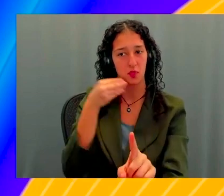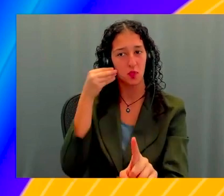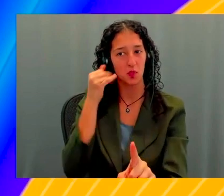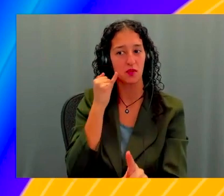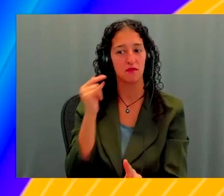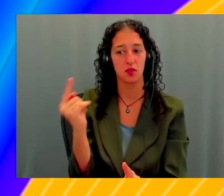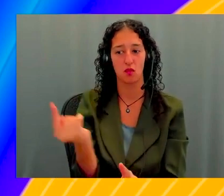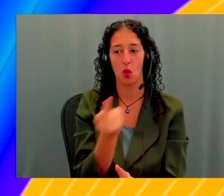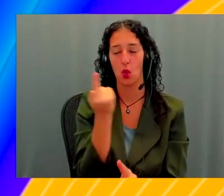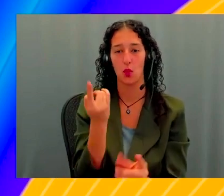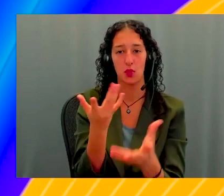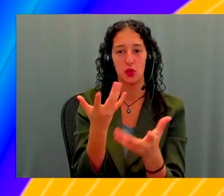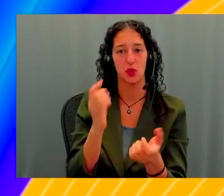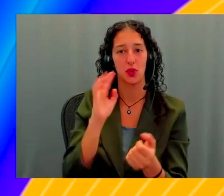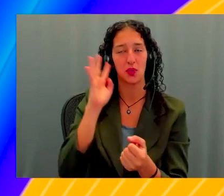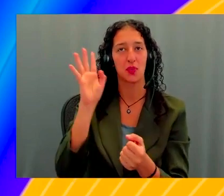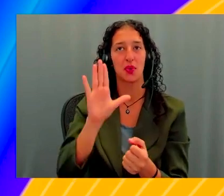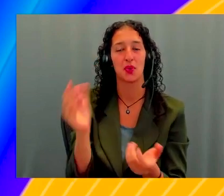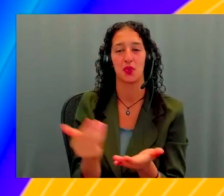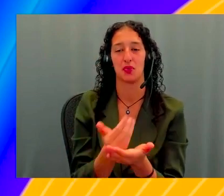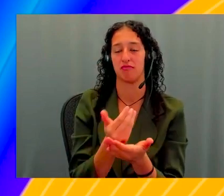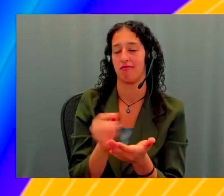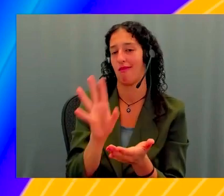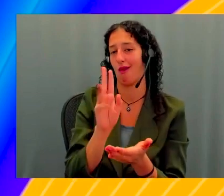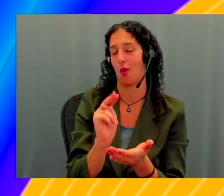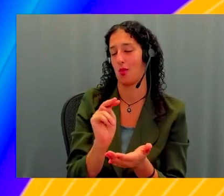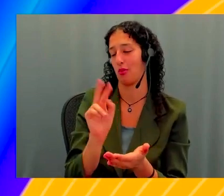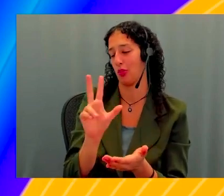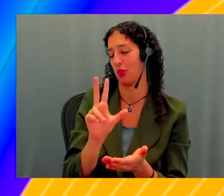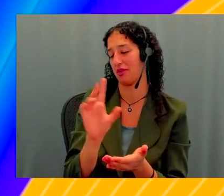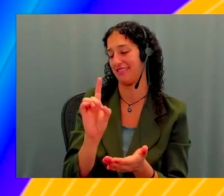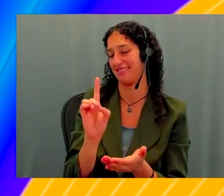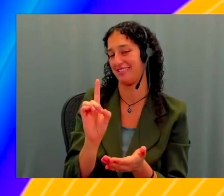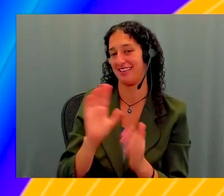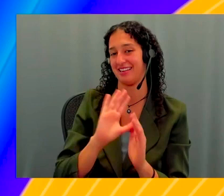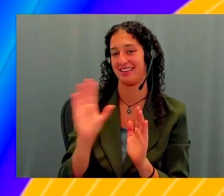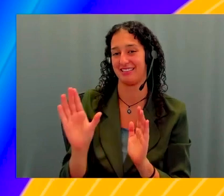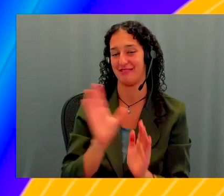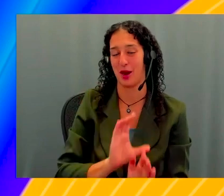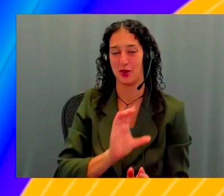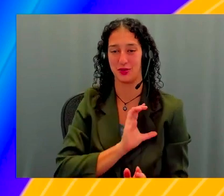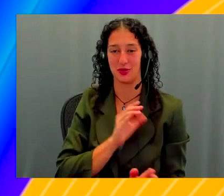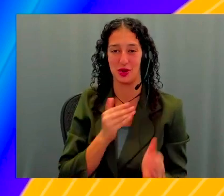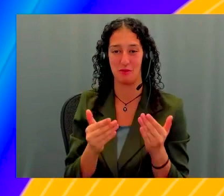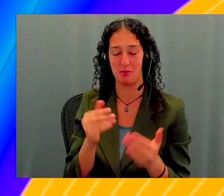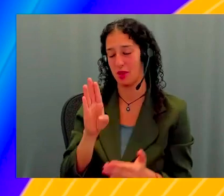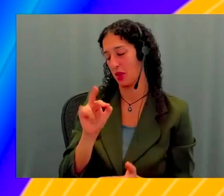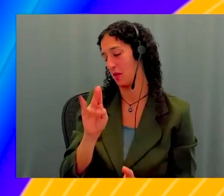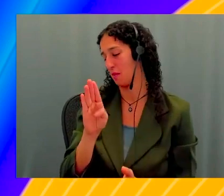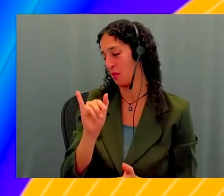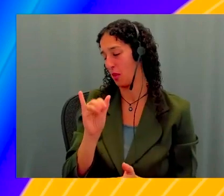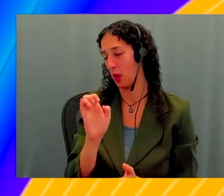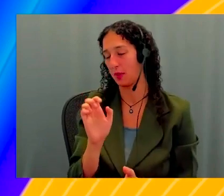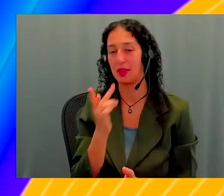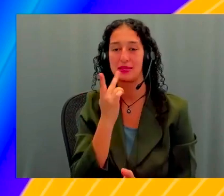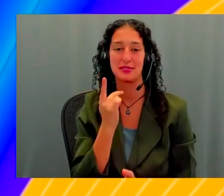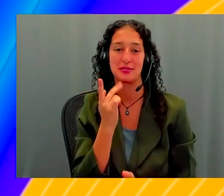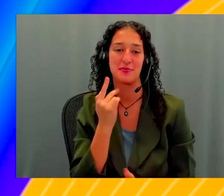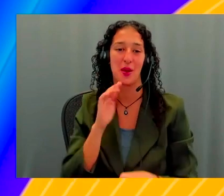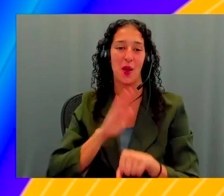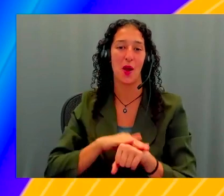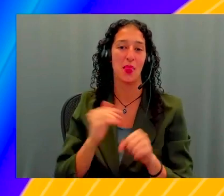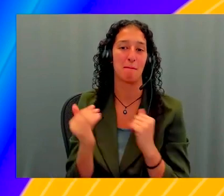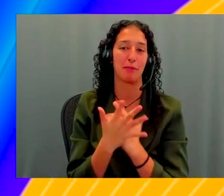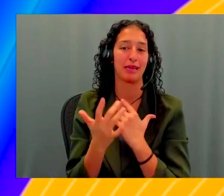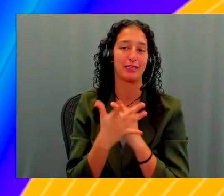to create your own 3D character, maybe your own Malibu Barbie that's pink in a beach house, this is the session that you are going to